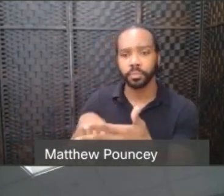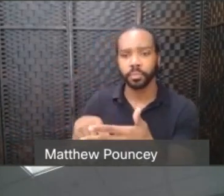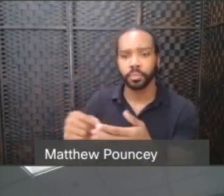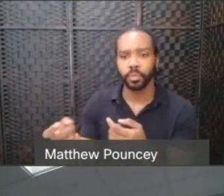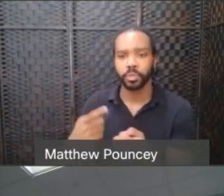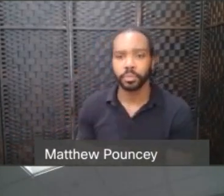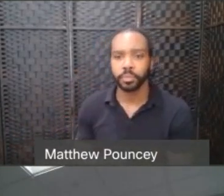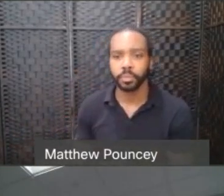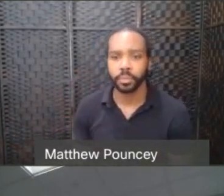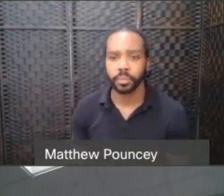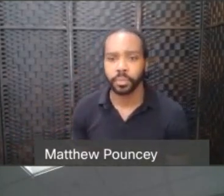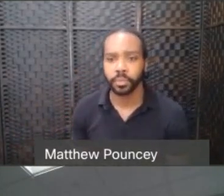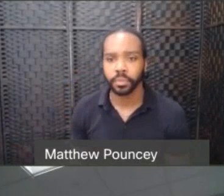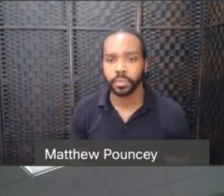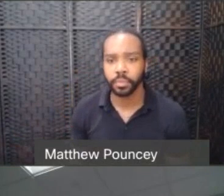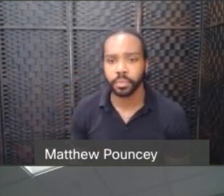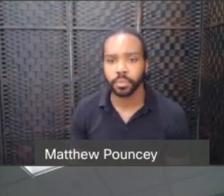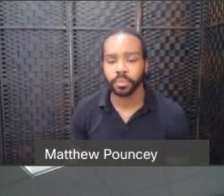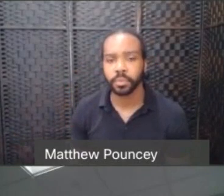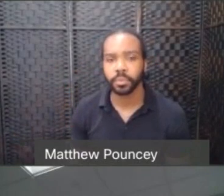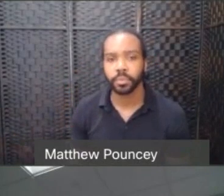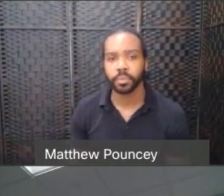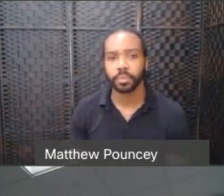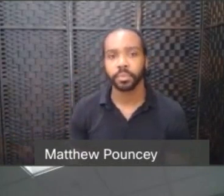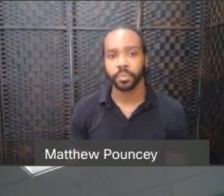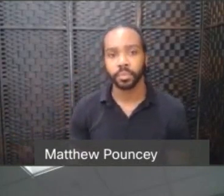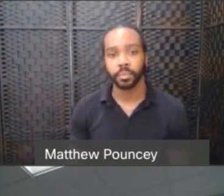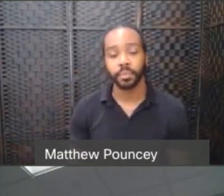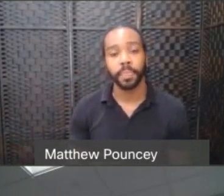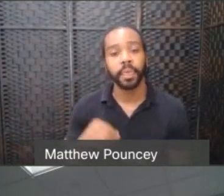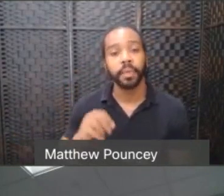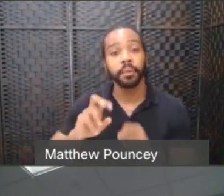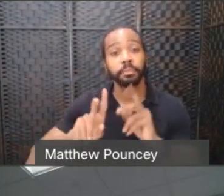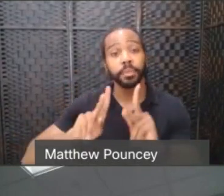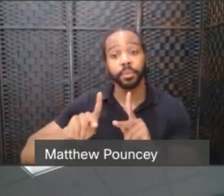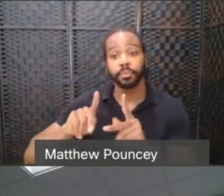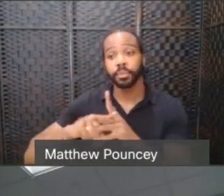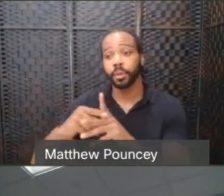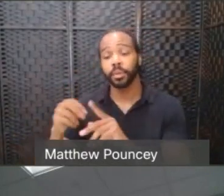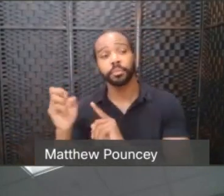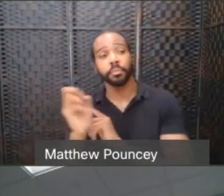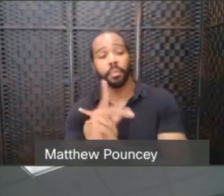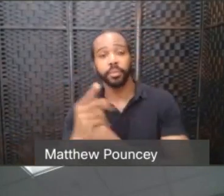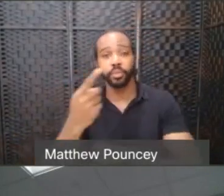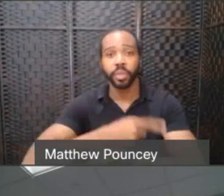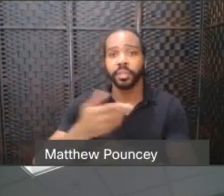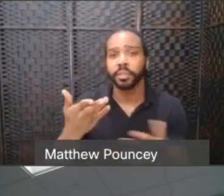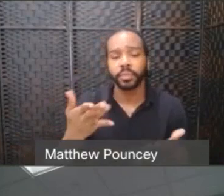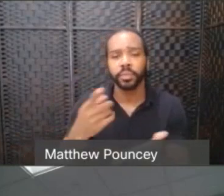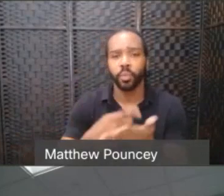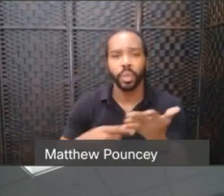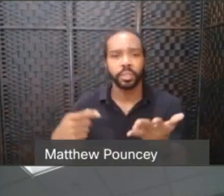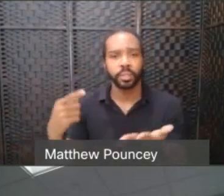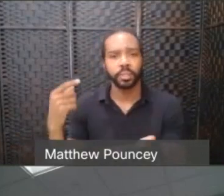our people start going back to day services, what is the rationale behind following retail